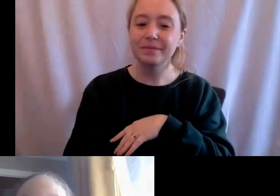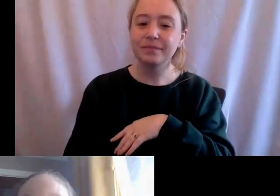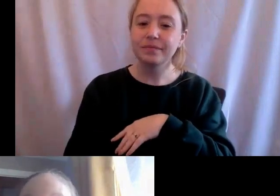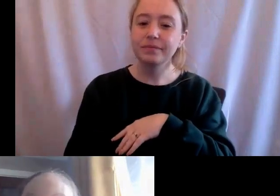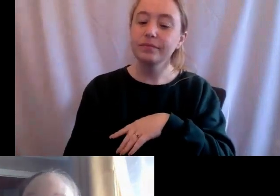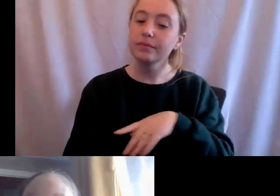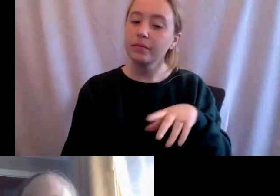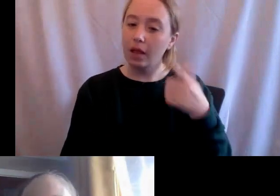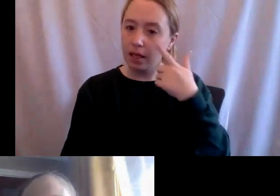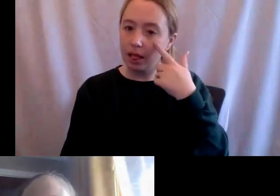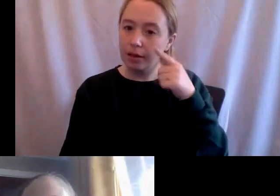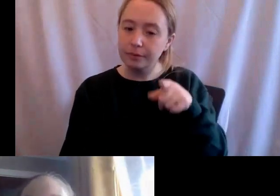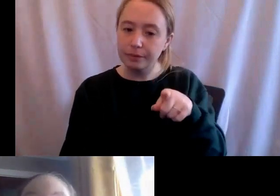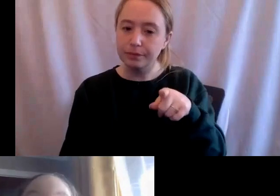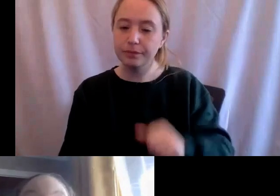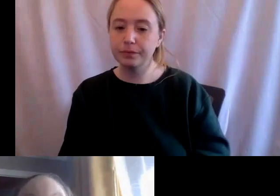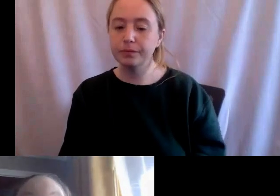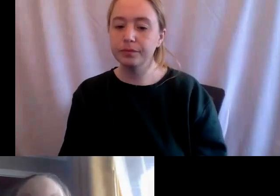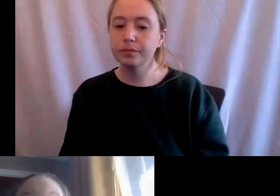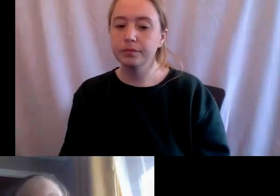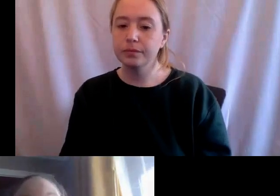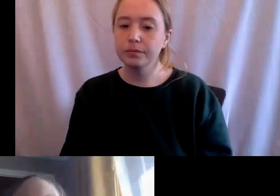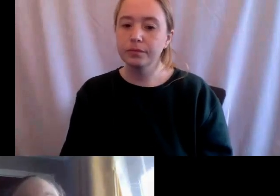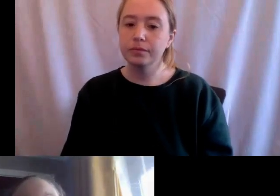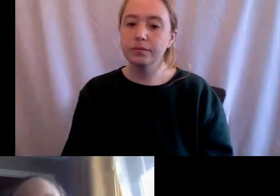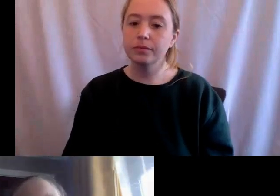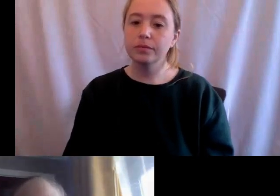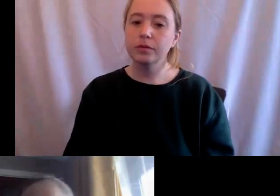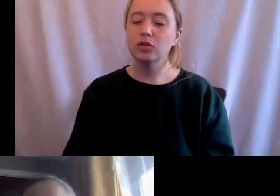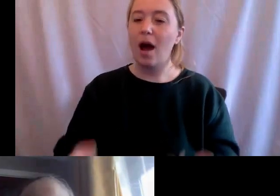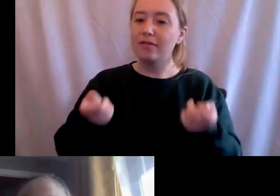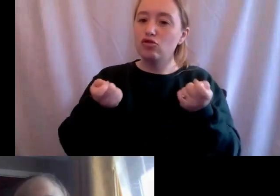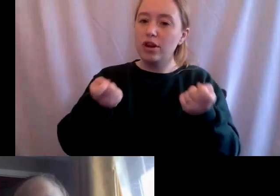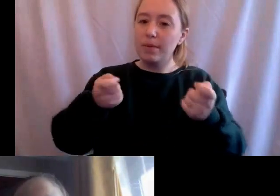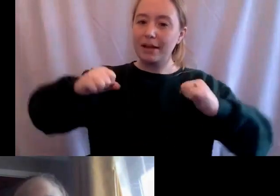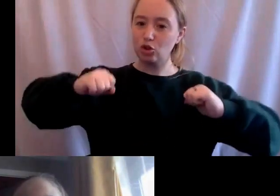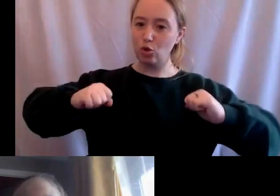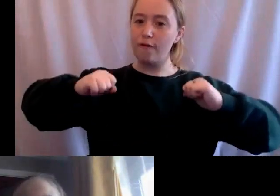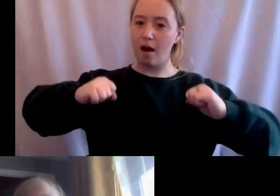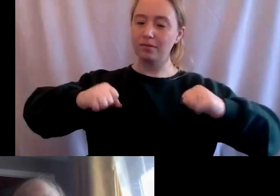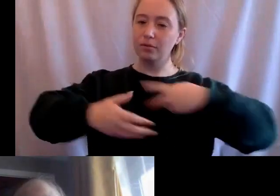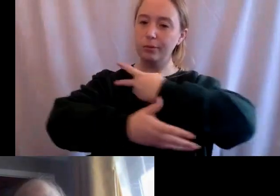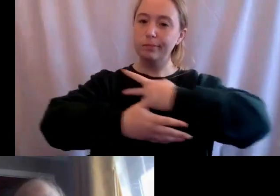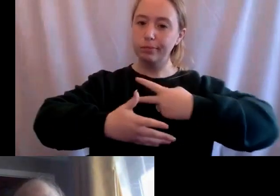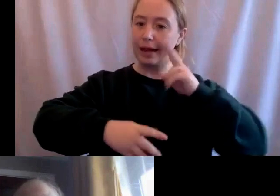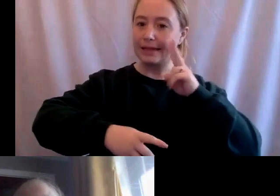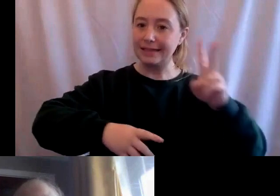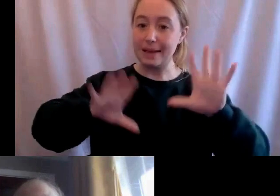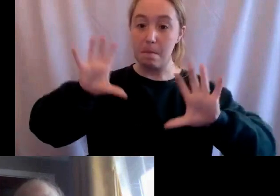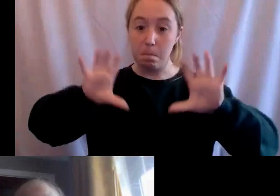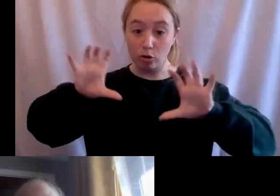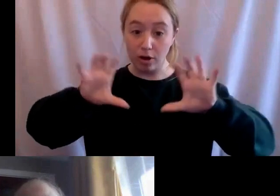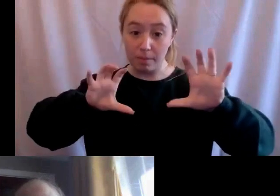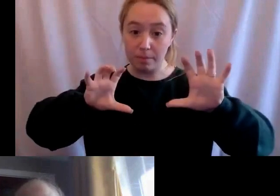look here, so if we have you up on the treatment couch and we're looking at you, we can see your bottom,